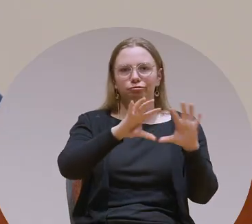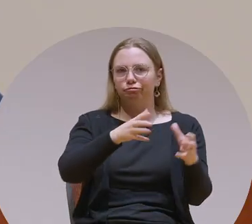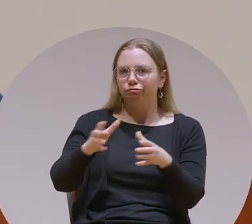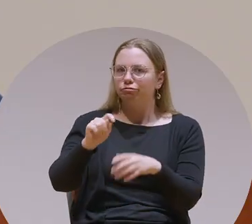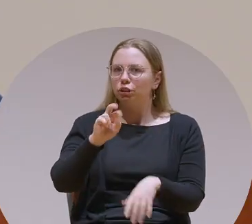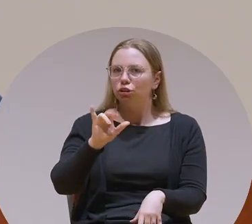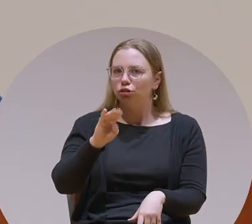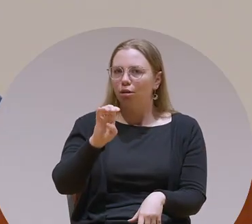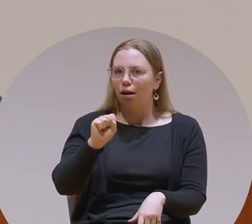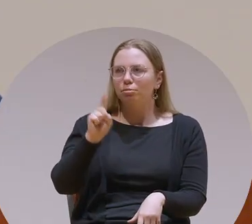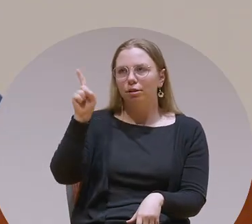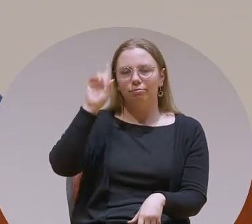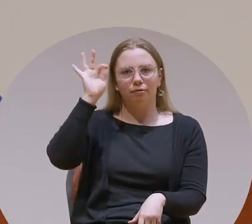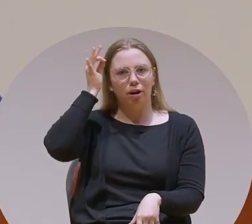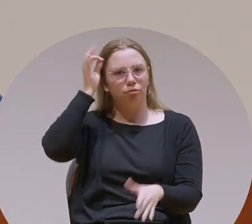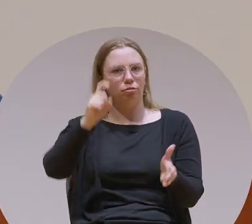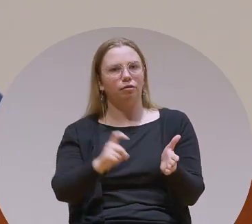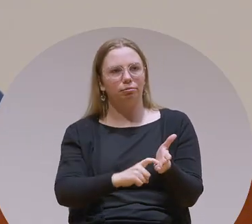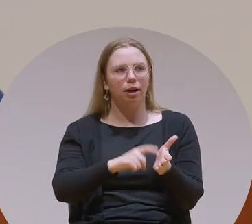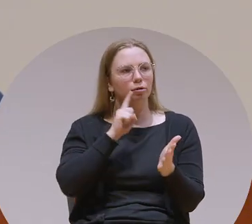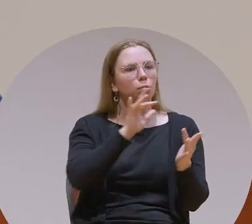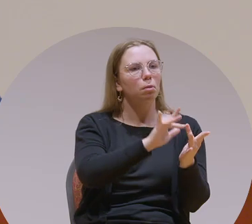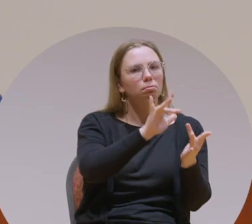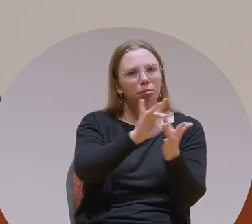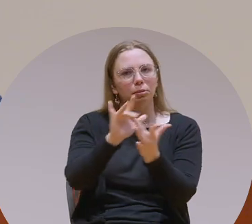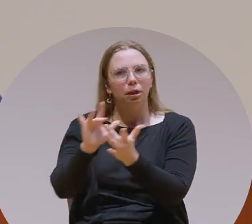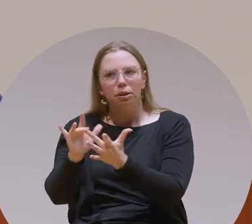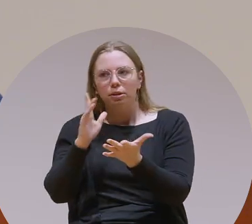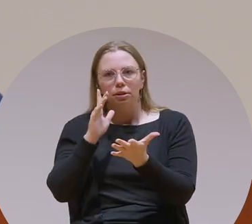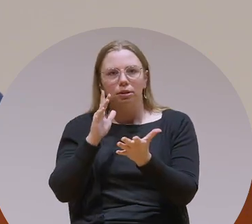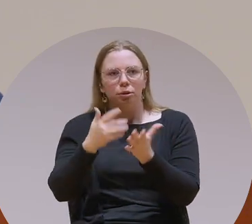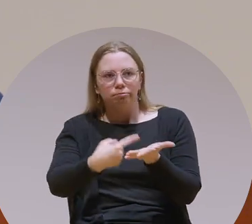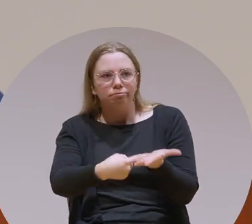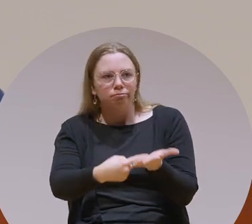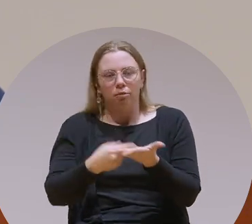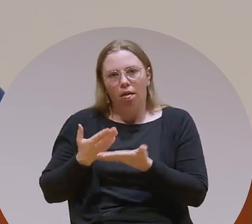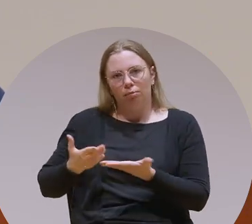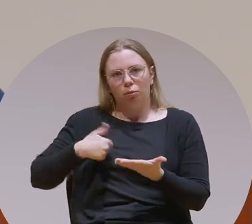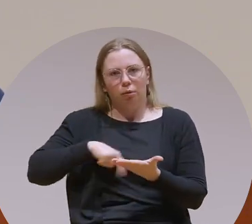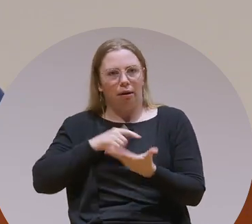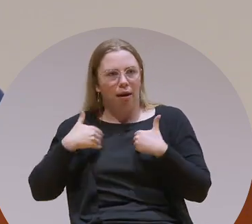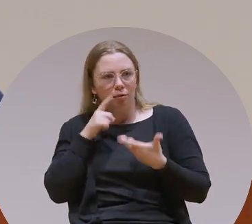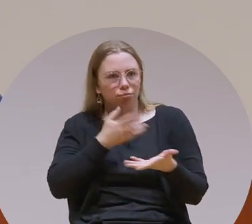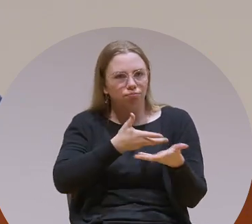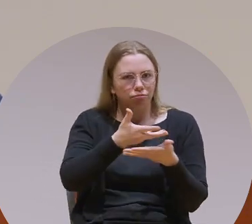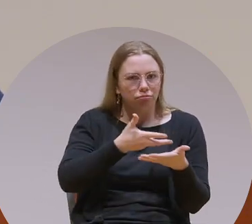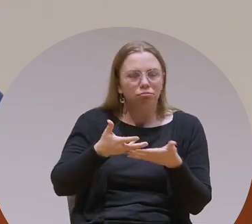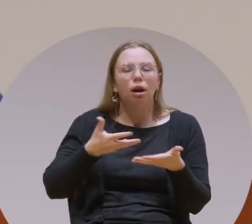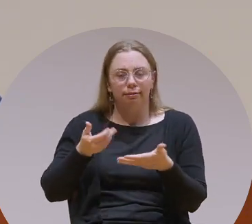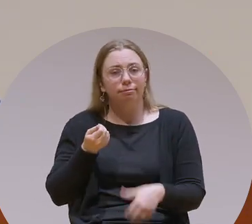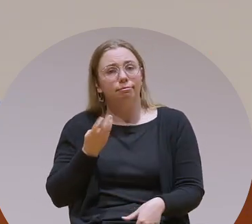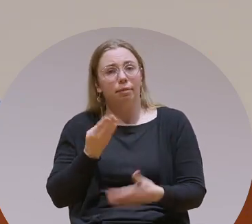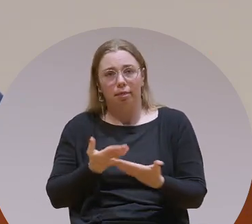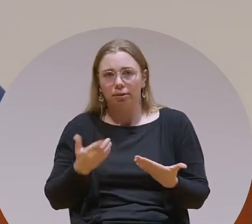I think, all of our collection that comes from those tribes. And we have repatriated a number of